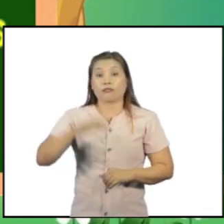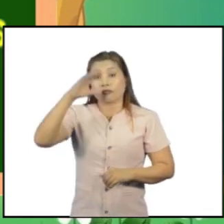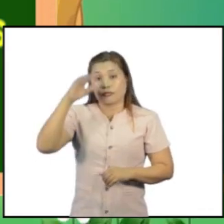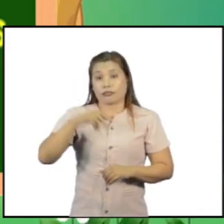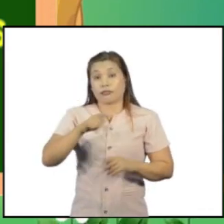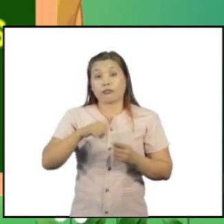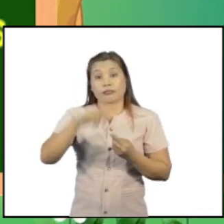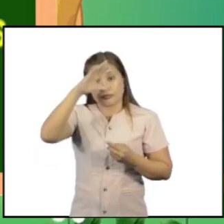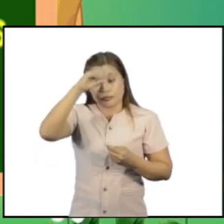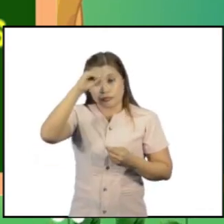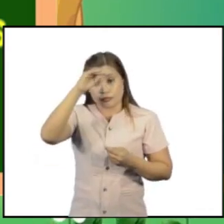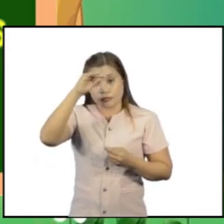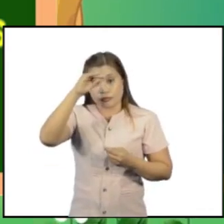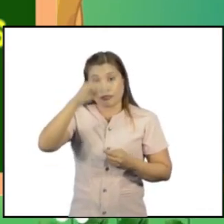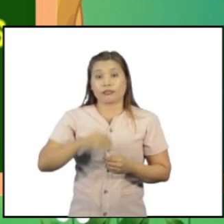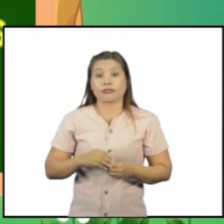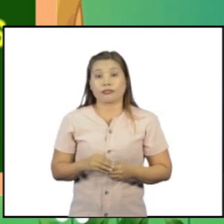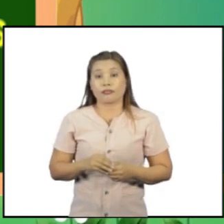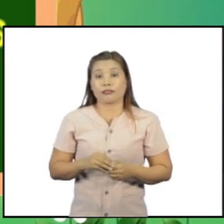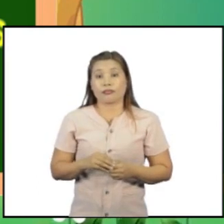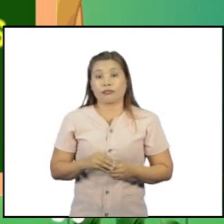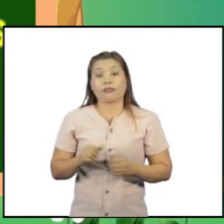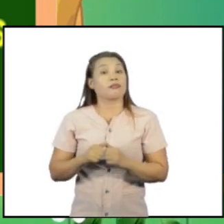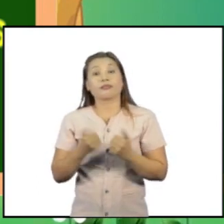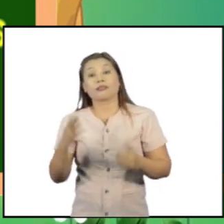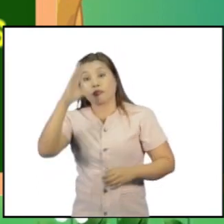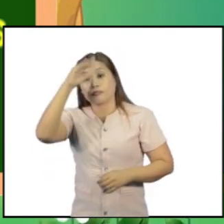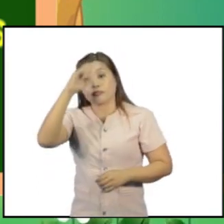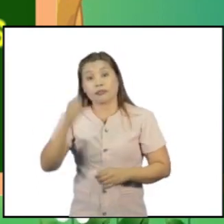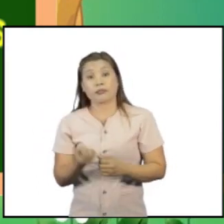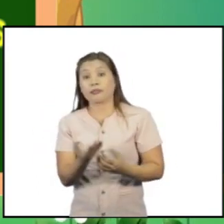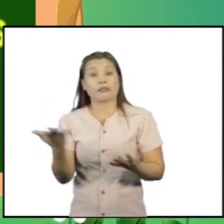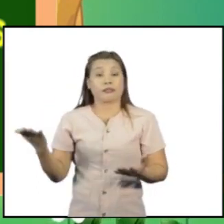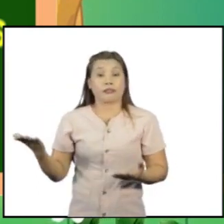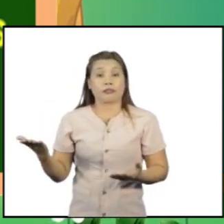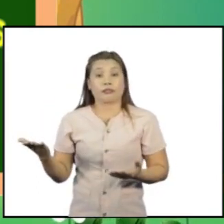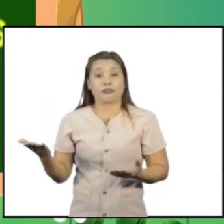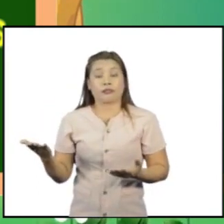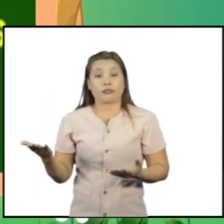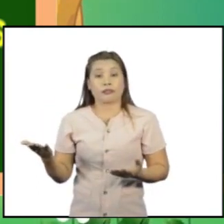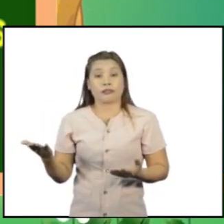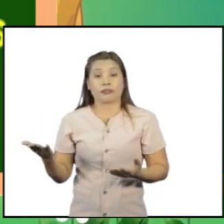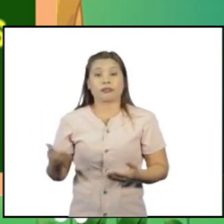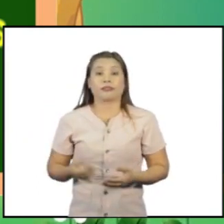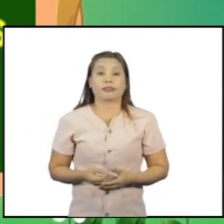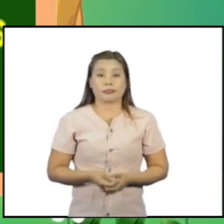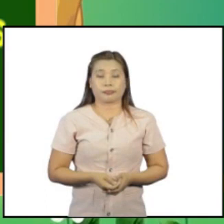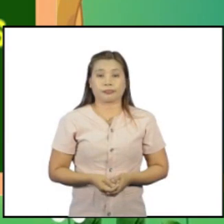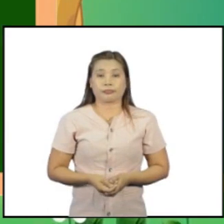How about the boy? How many boys are there already?